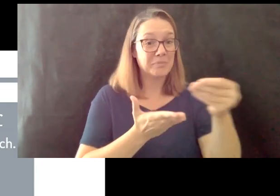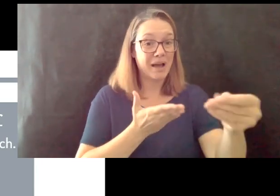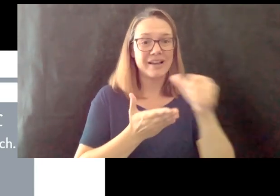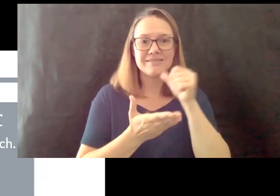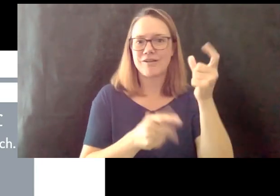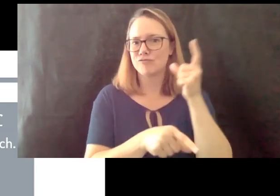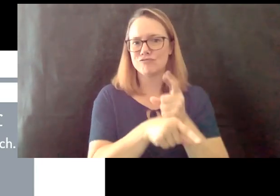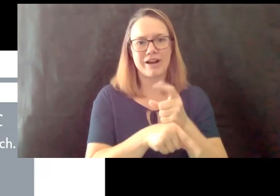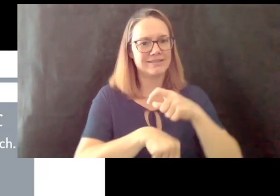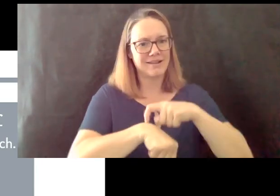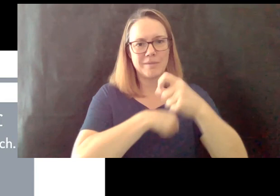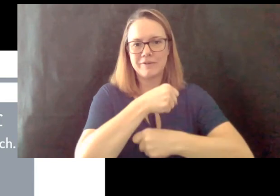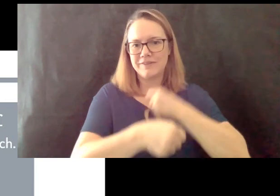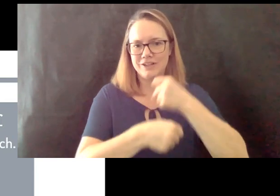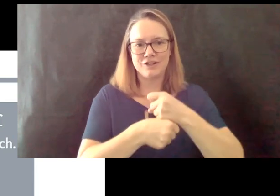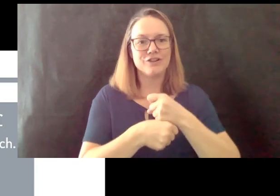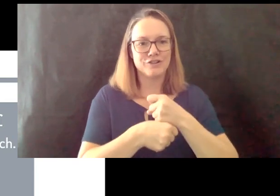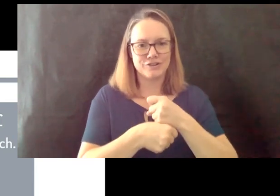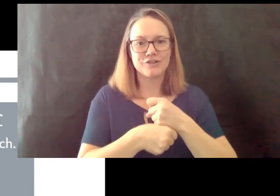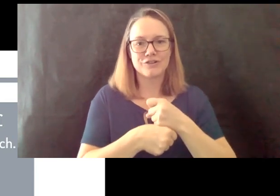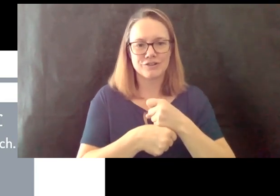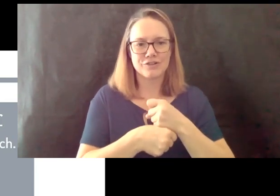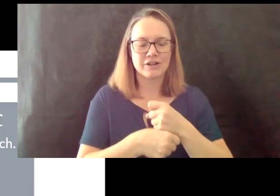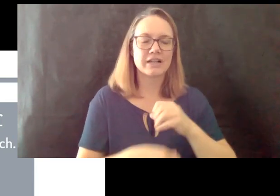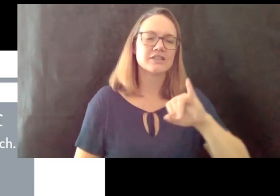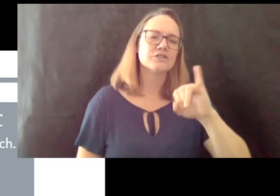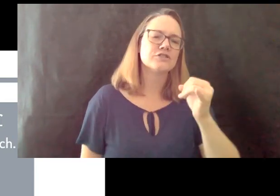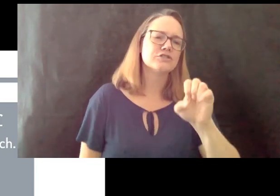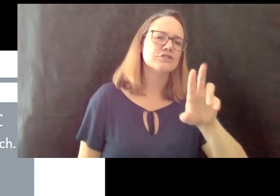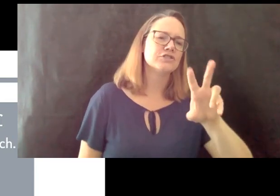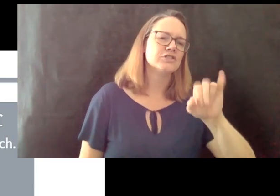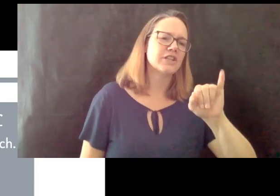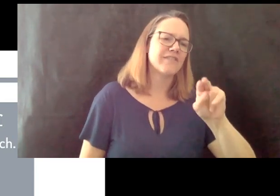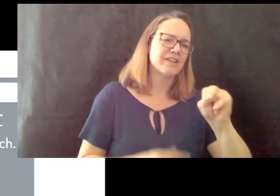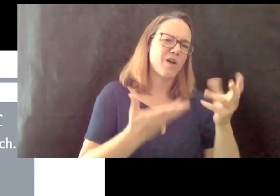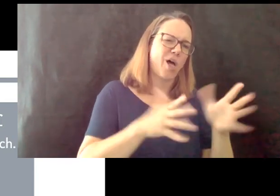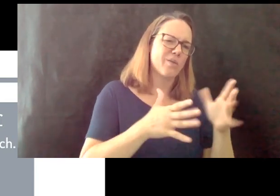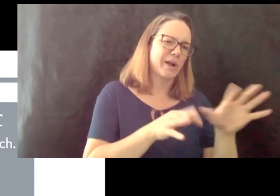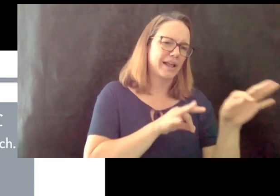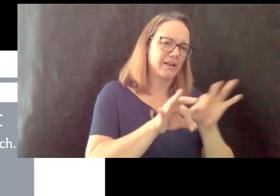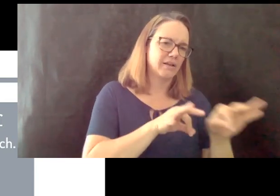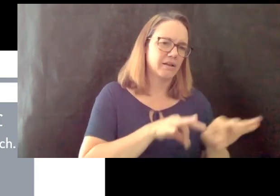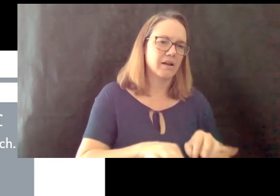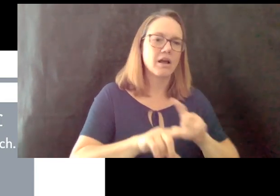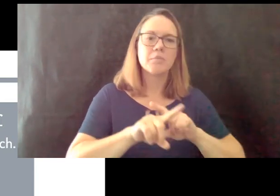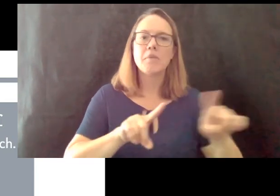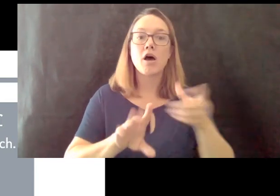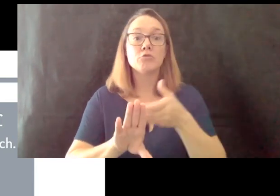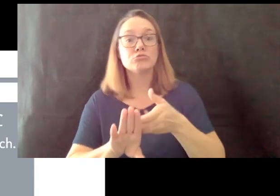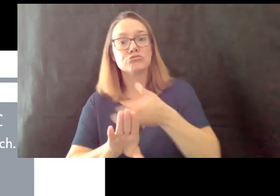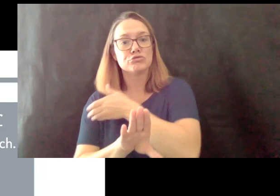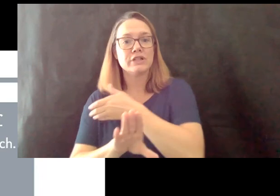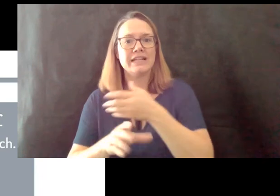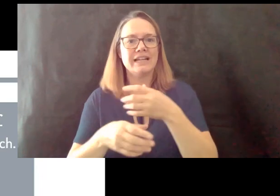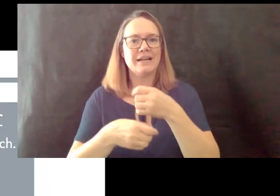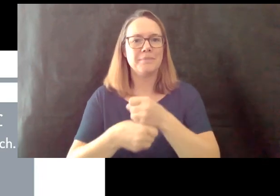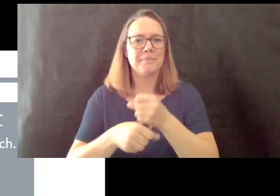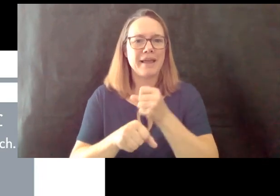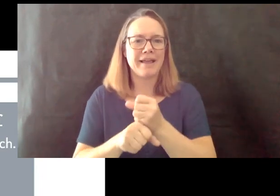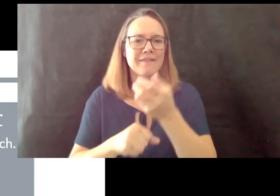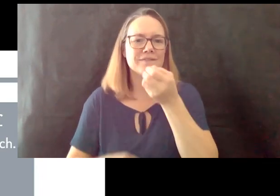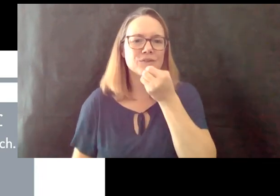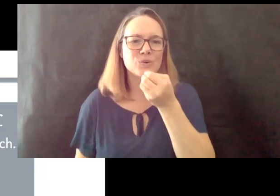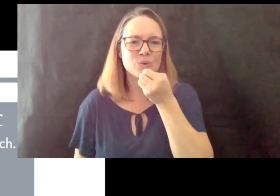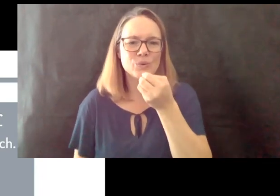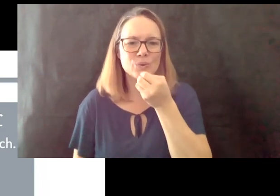more expensive if you're buying ingredients that are out of season. Jevin kind of already hit on this a little bit, but avoid prepackaging,